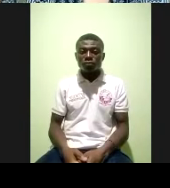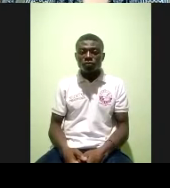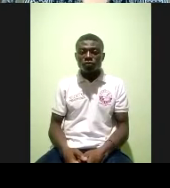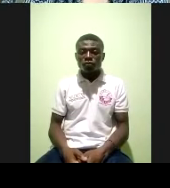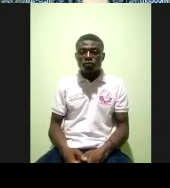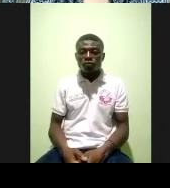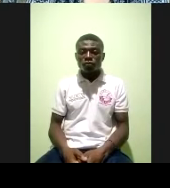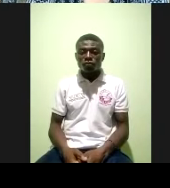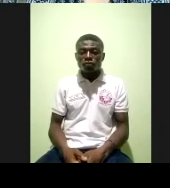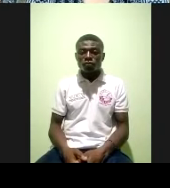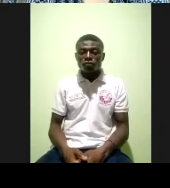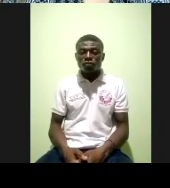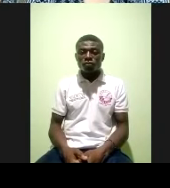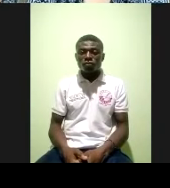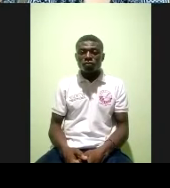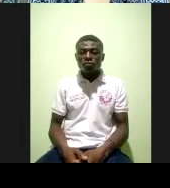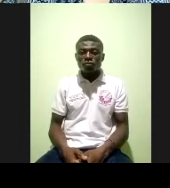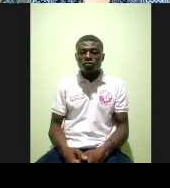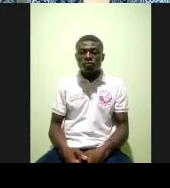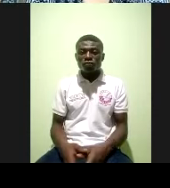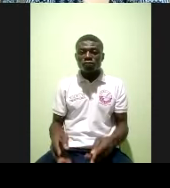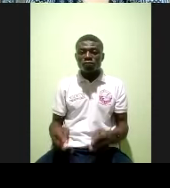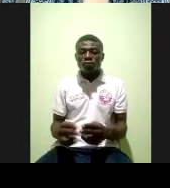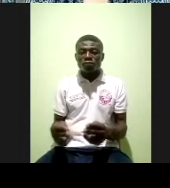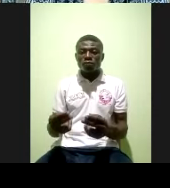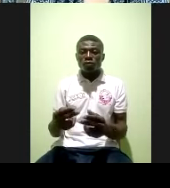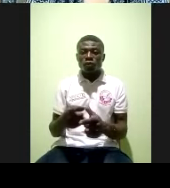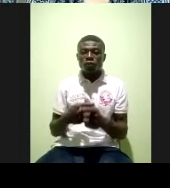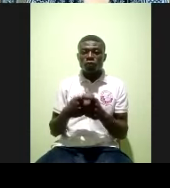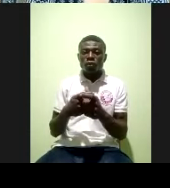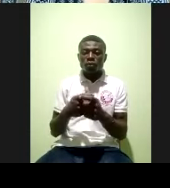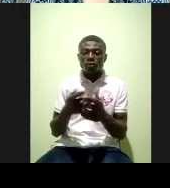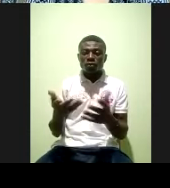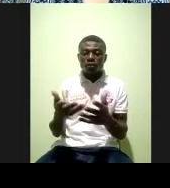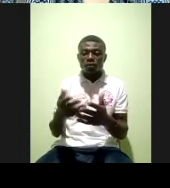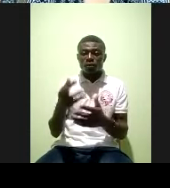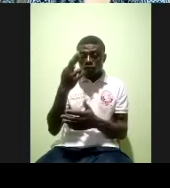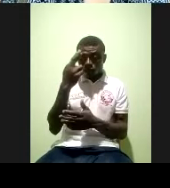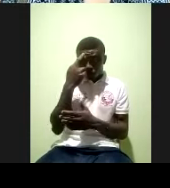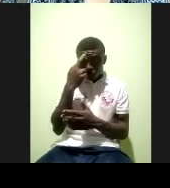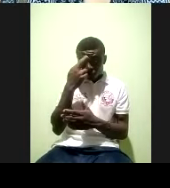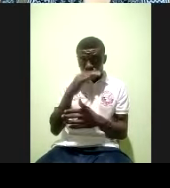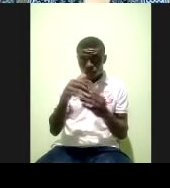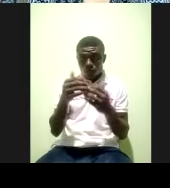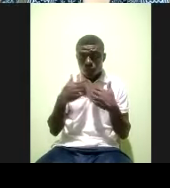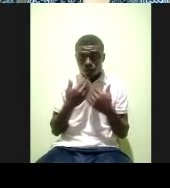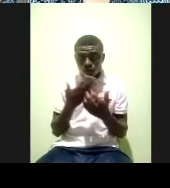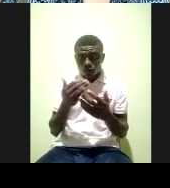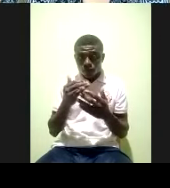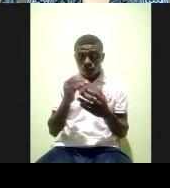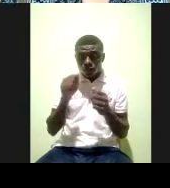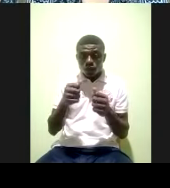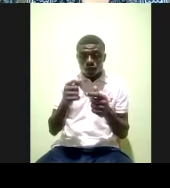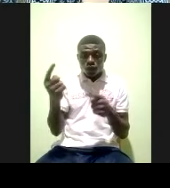Yeah. So Red Riding Hood, because the very brightly colored coat she wore. One day her